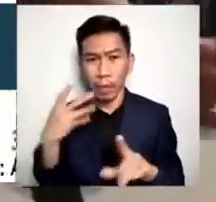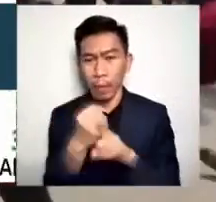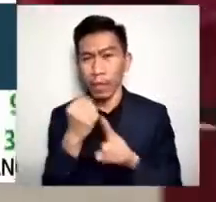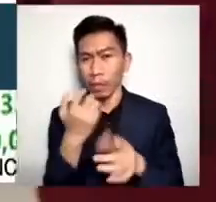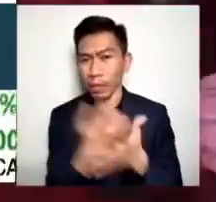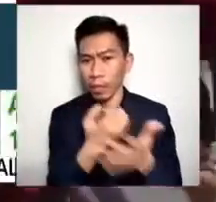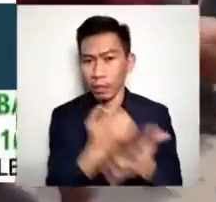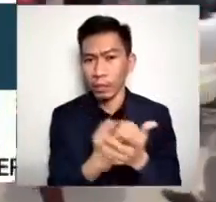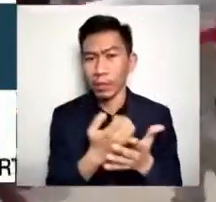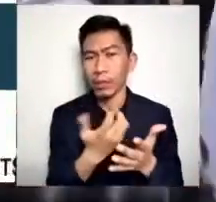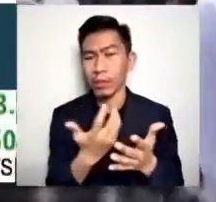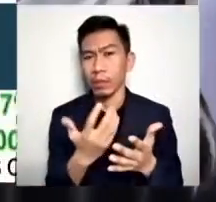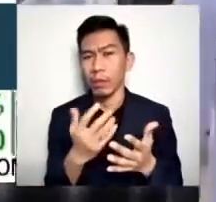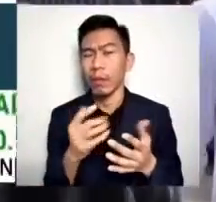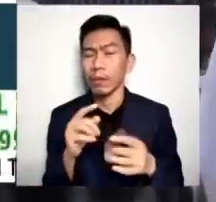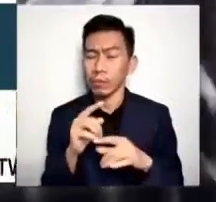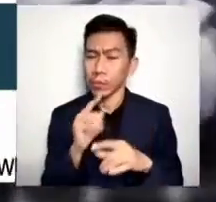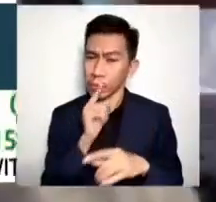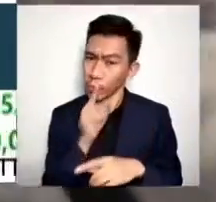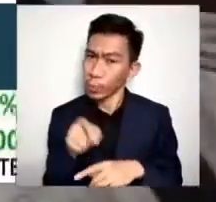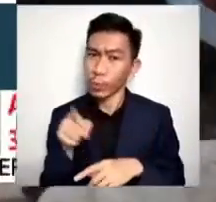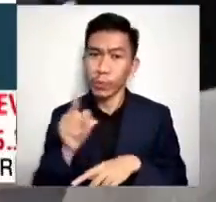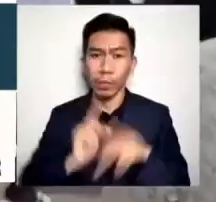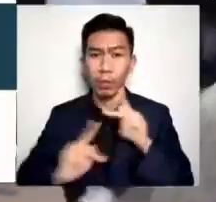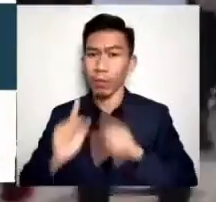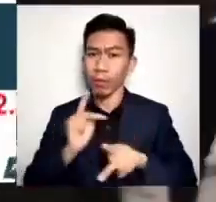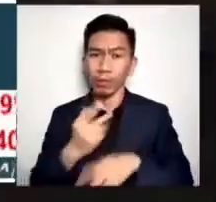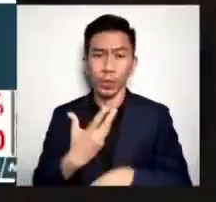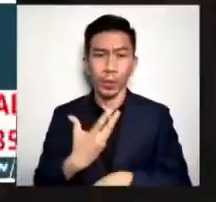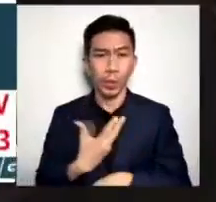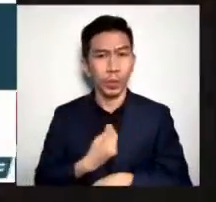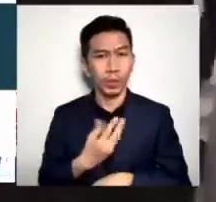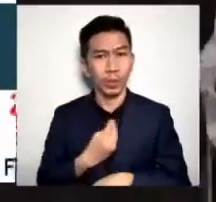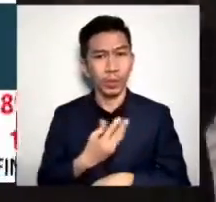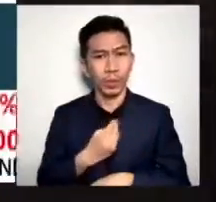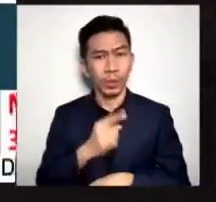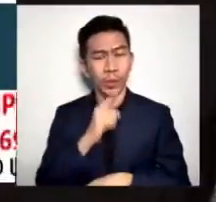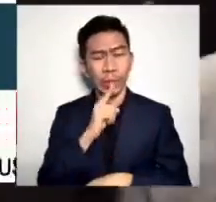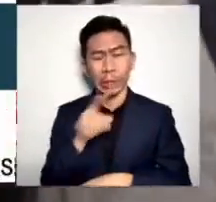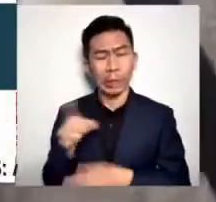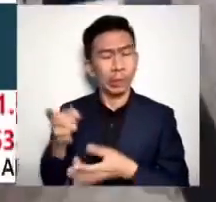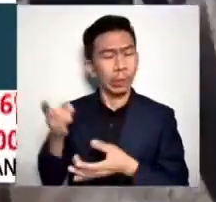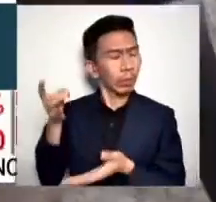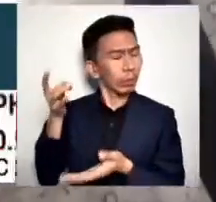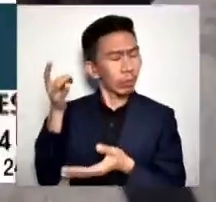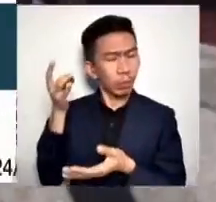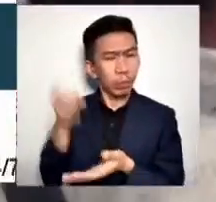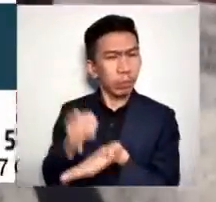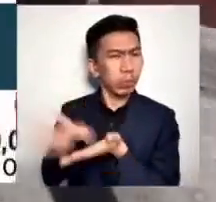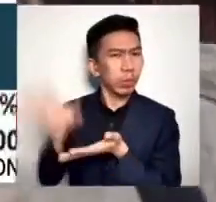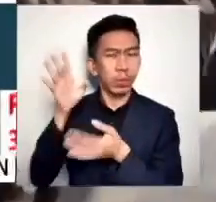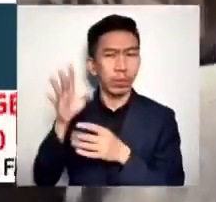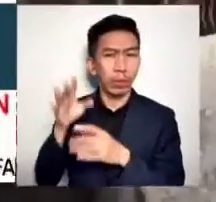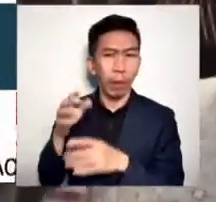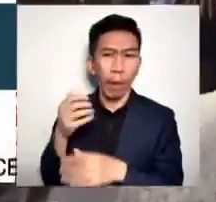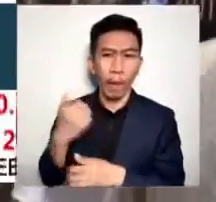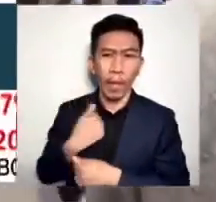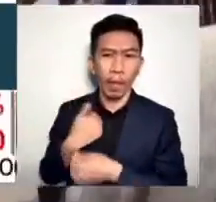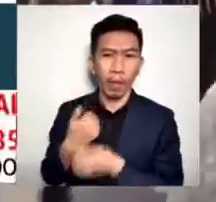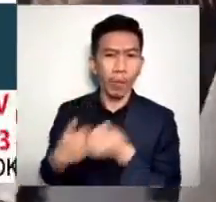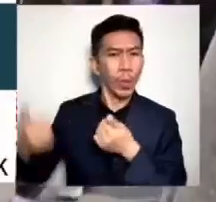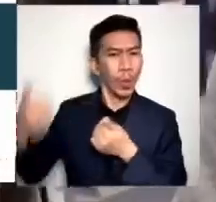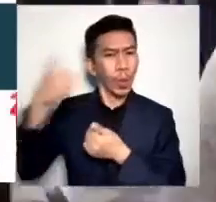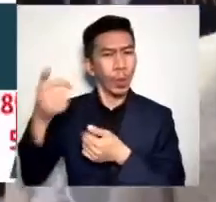people are more fearful, and people despise a military dictatorship, and that is strong